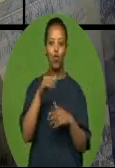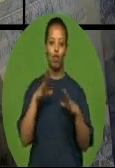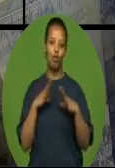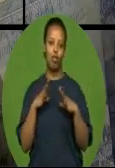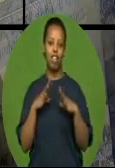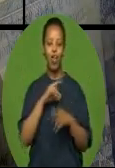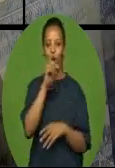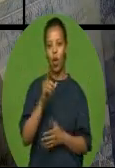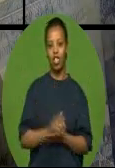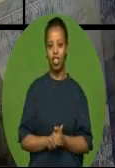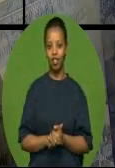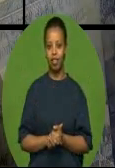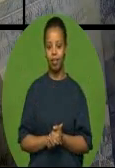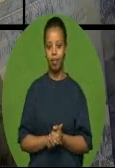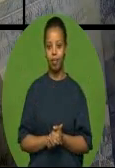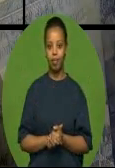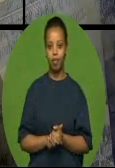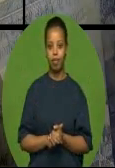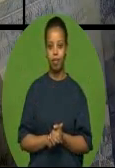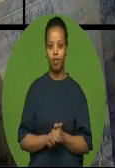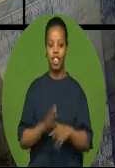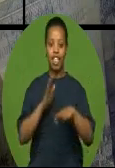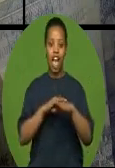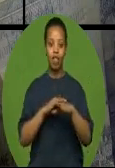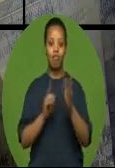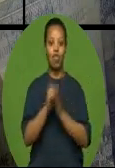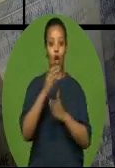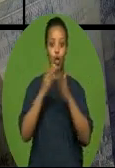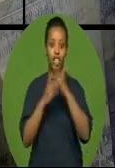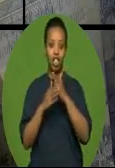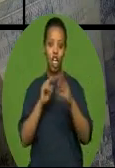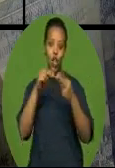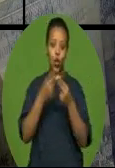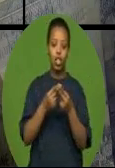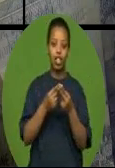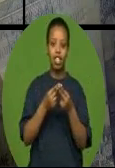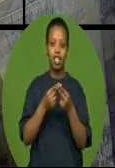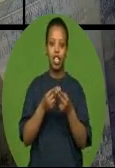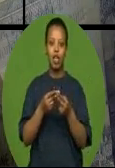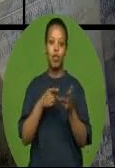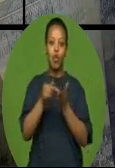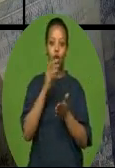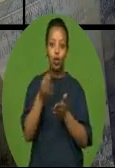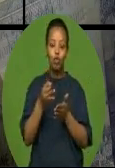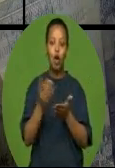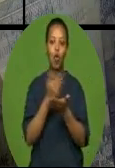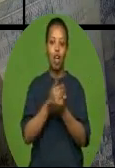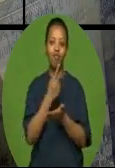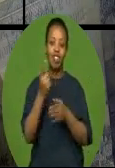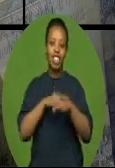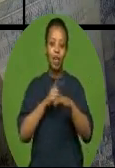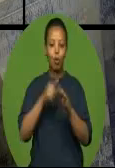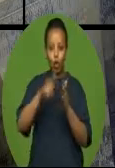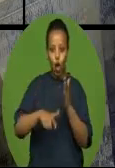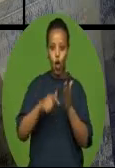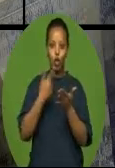Students, I hope you enjoyed the question. At growth stage, the unit price of the product is